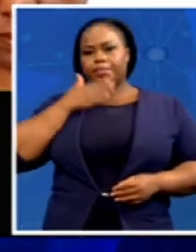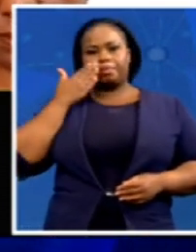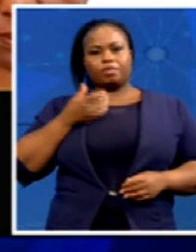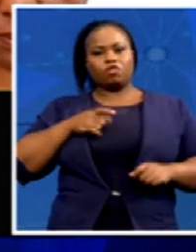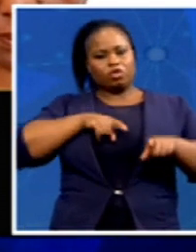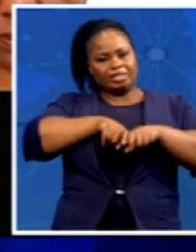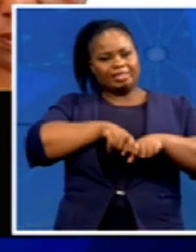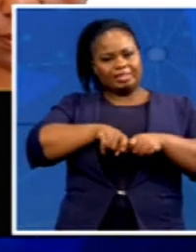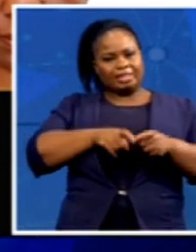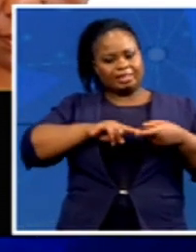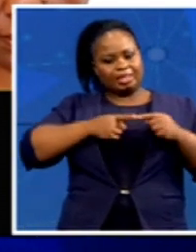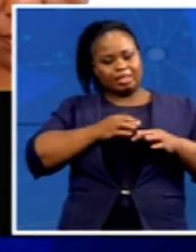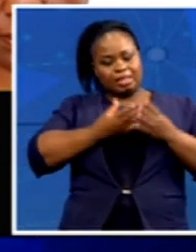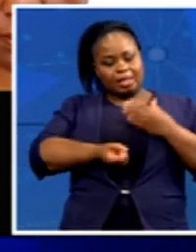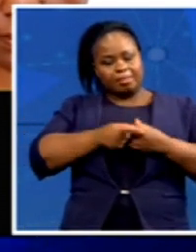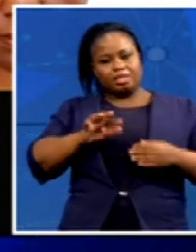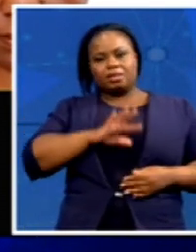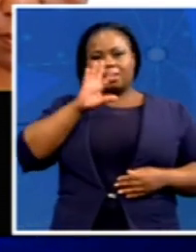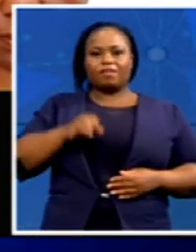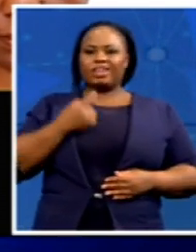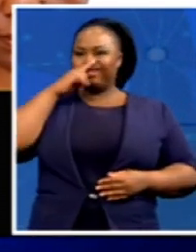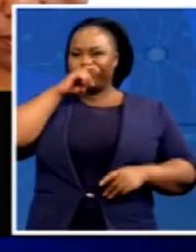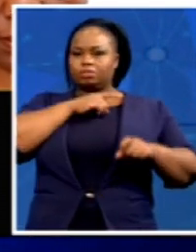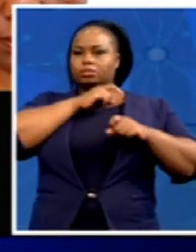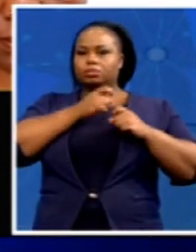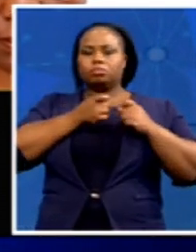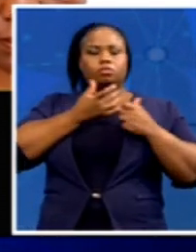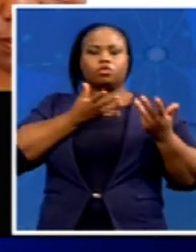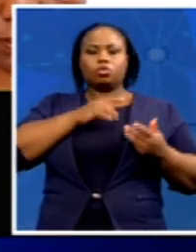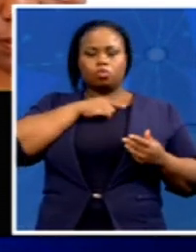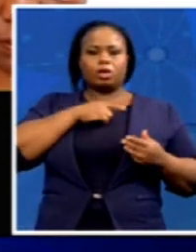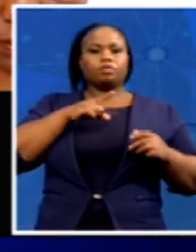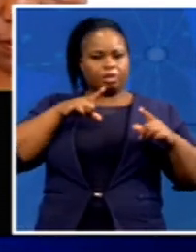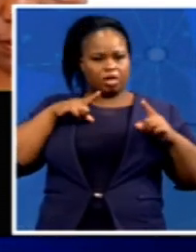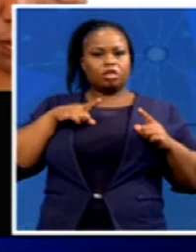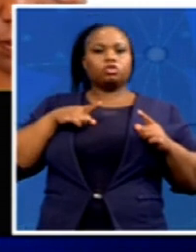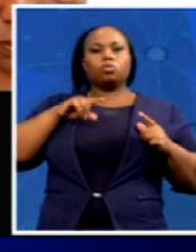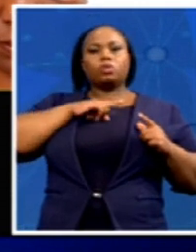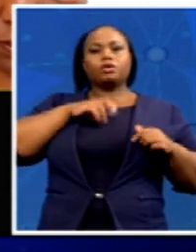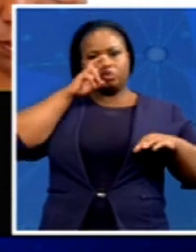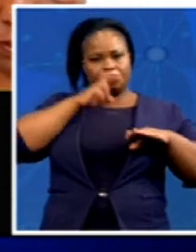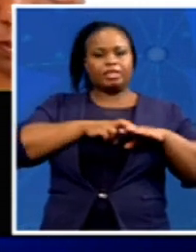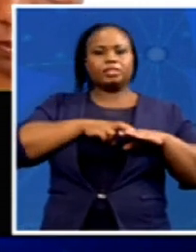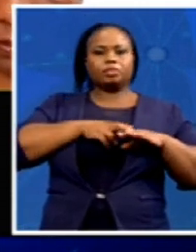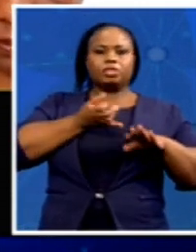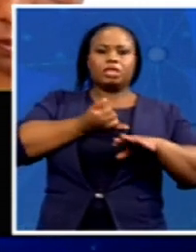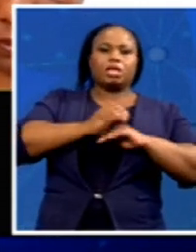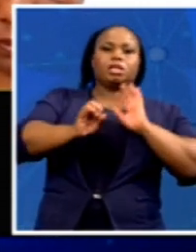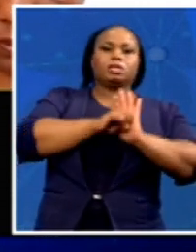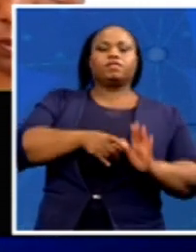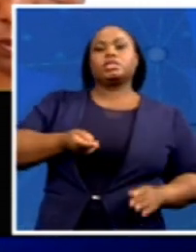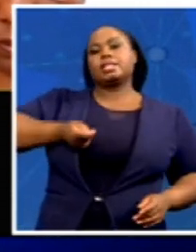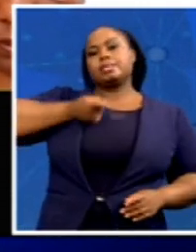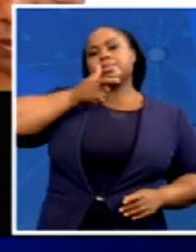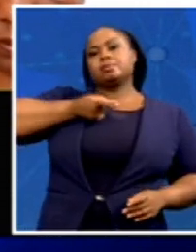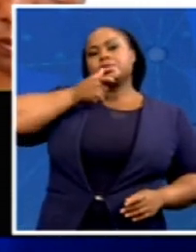is obviously a key precondition for taking these pills because they require this very early diagnosis. So I'm just trying to get an